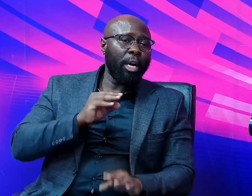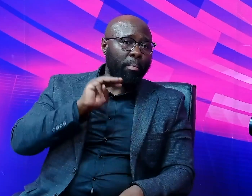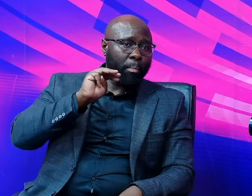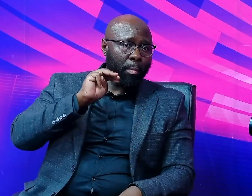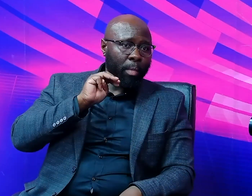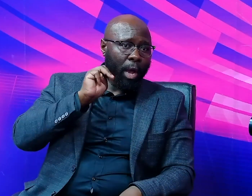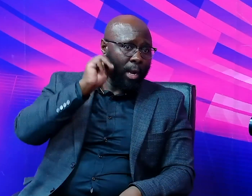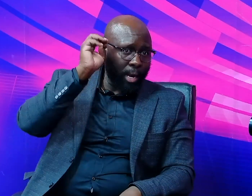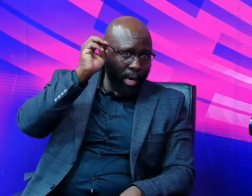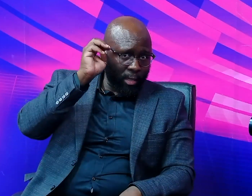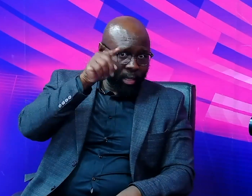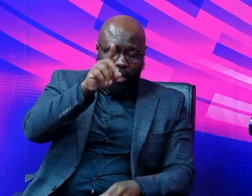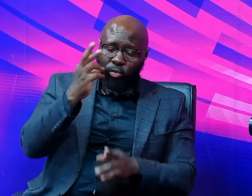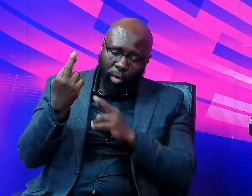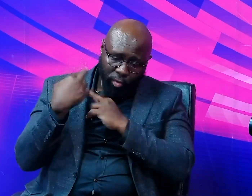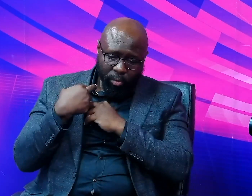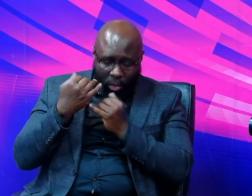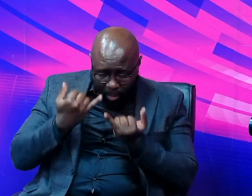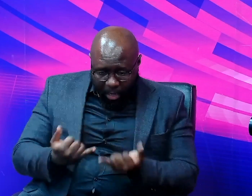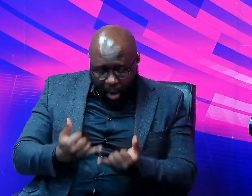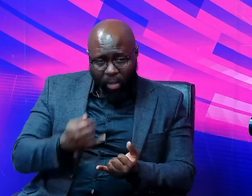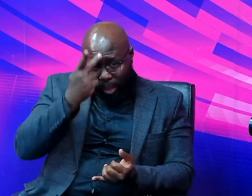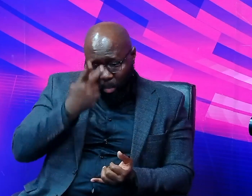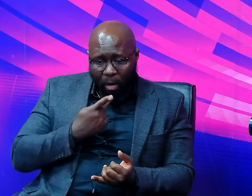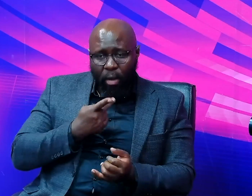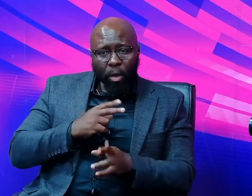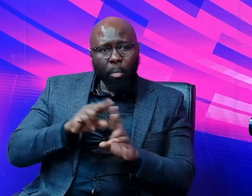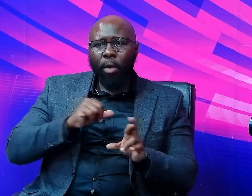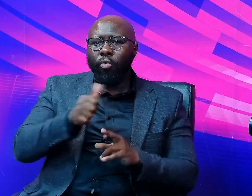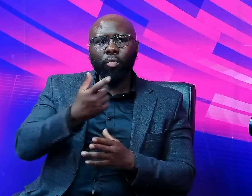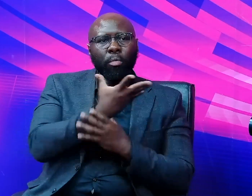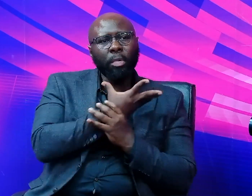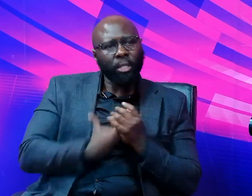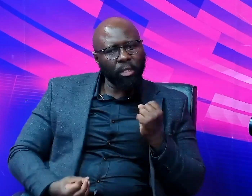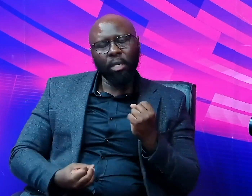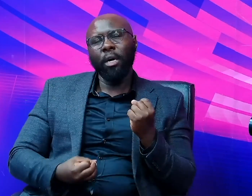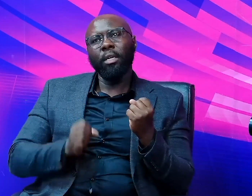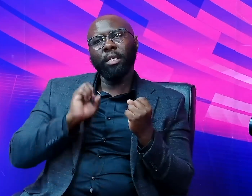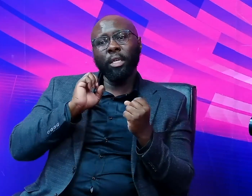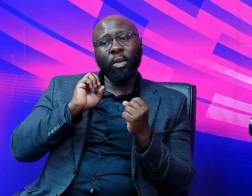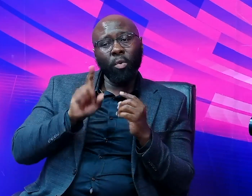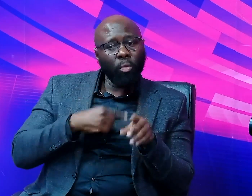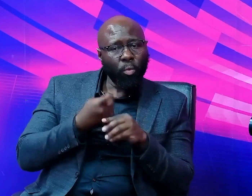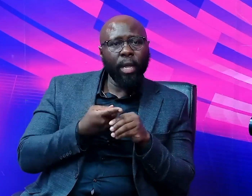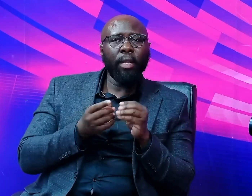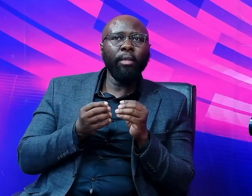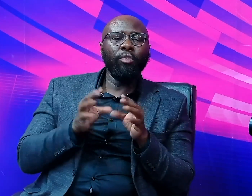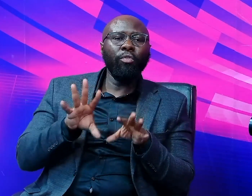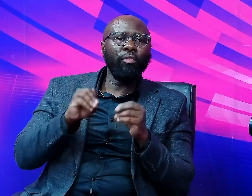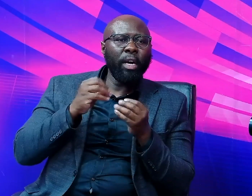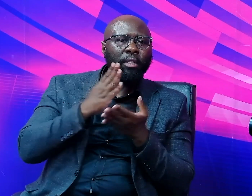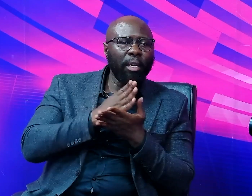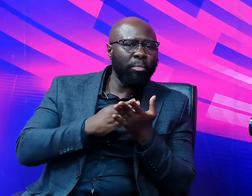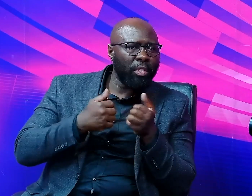eating and staying there. And at that time, they'll be mature and adults. But right now, you should support them. Please don't be discouraged.